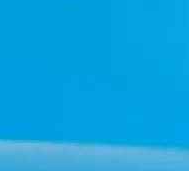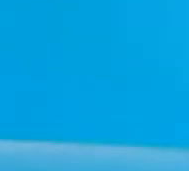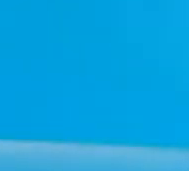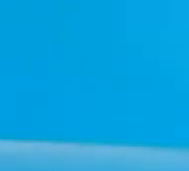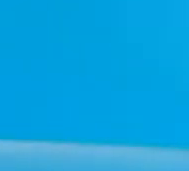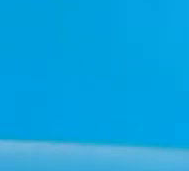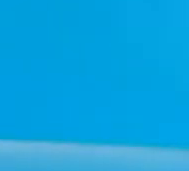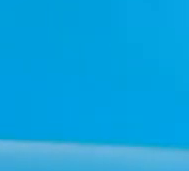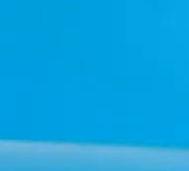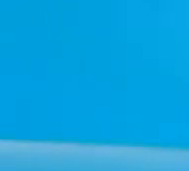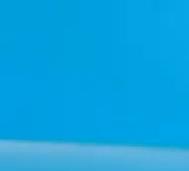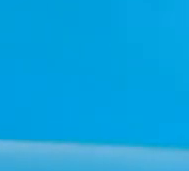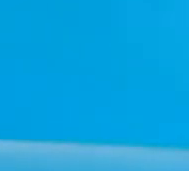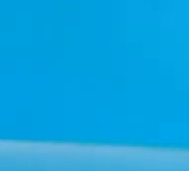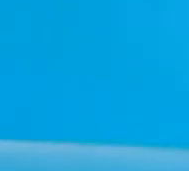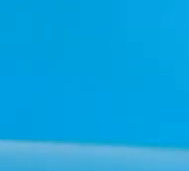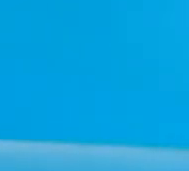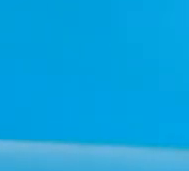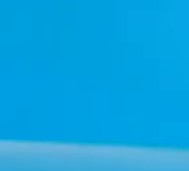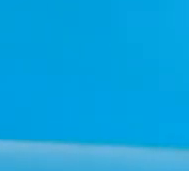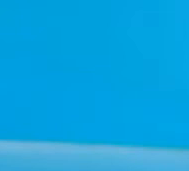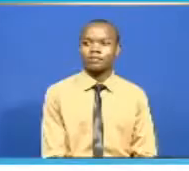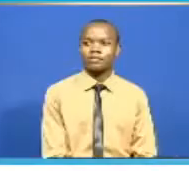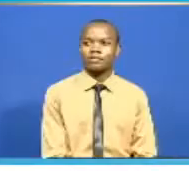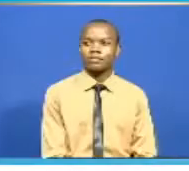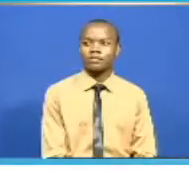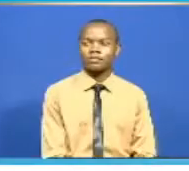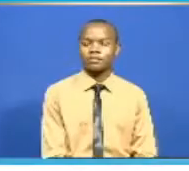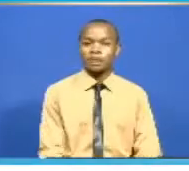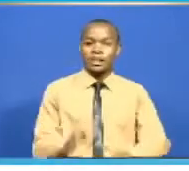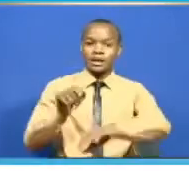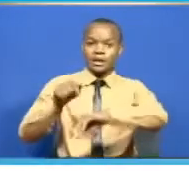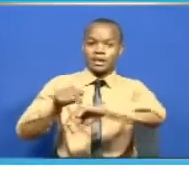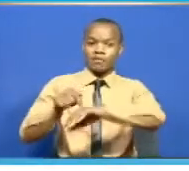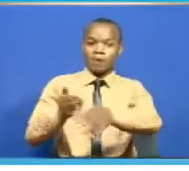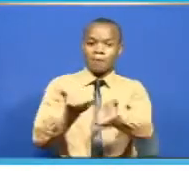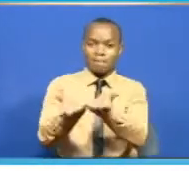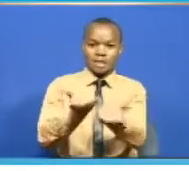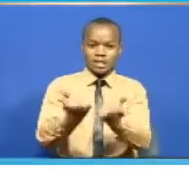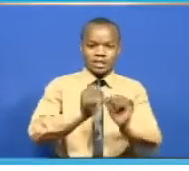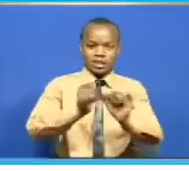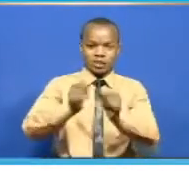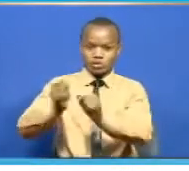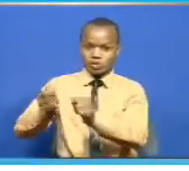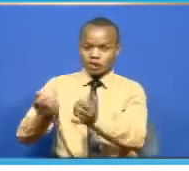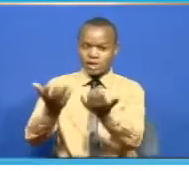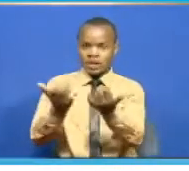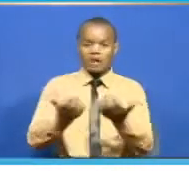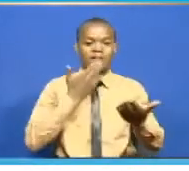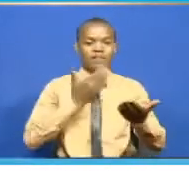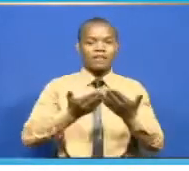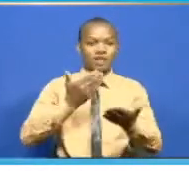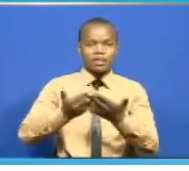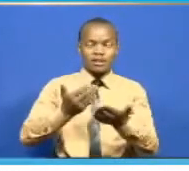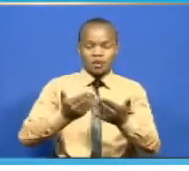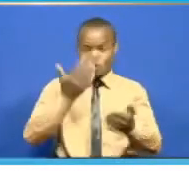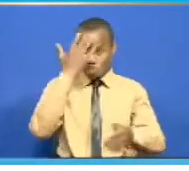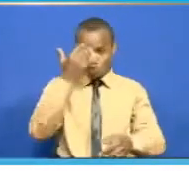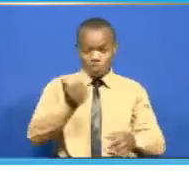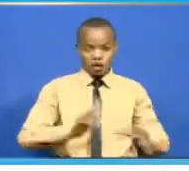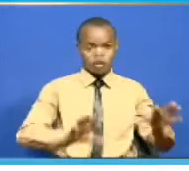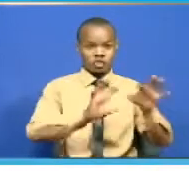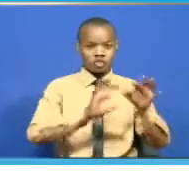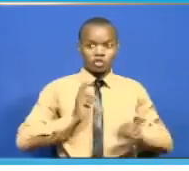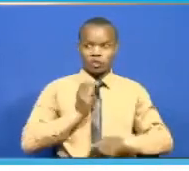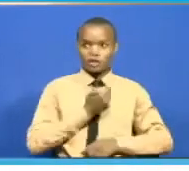A very good morning to you. You're just in time for Biz Check here on KBC Channel 1. Now, we thank you for your valued company. My name is